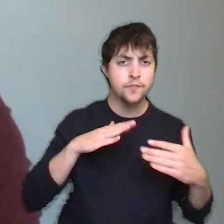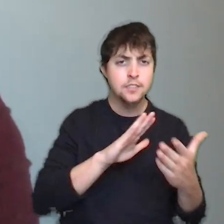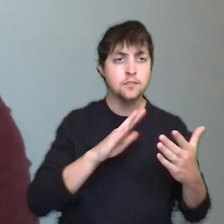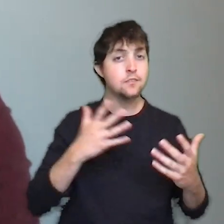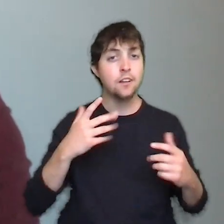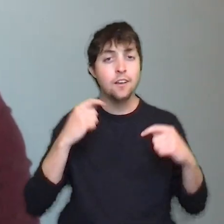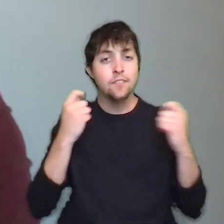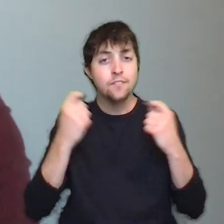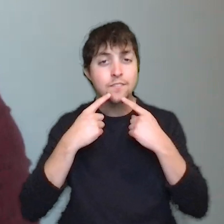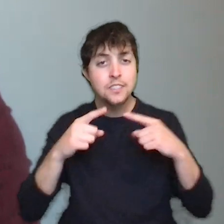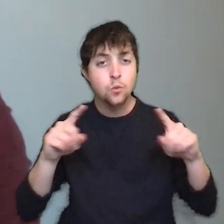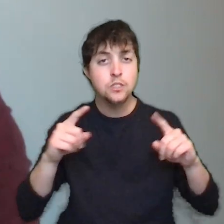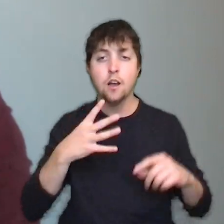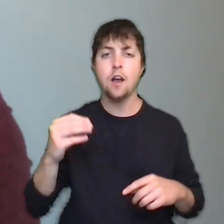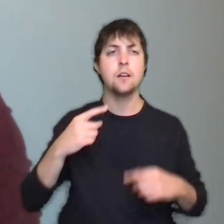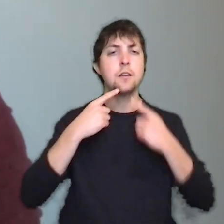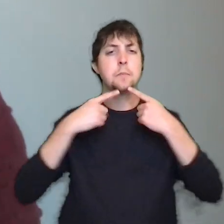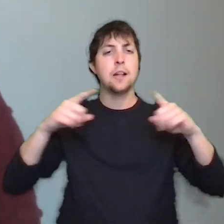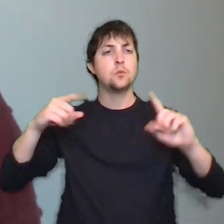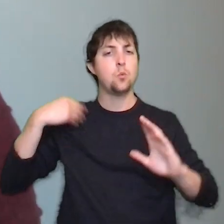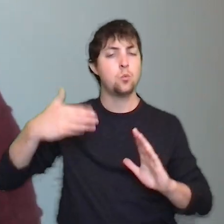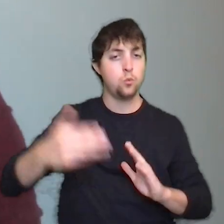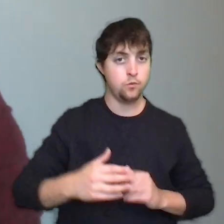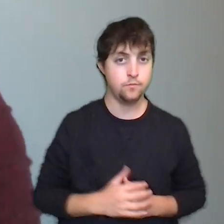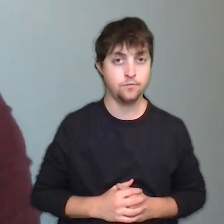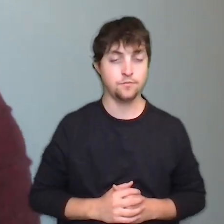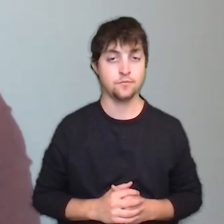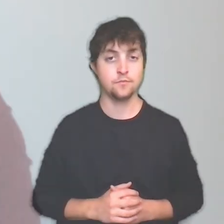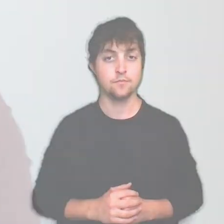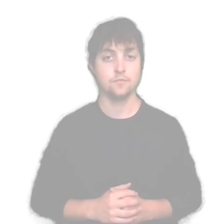challenges faced, the victories, and the milestones.